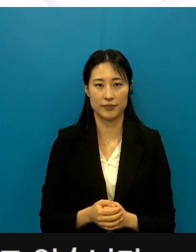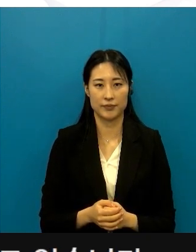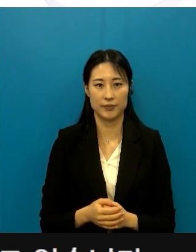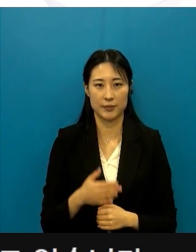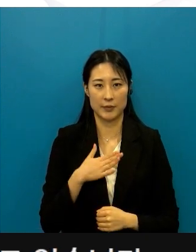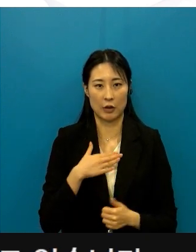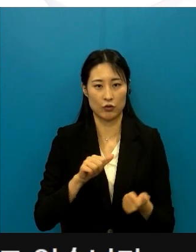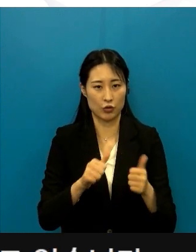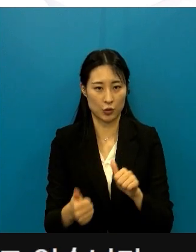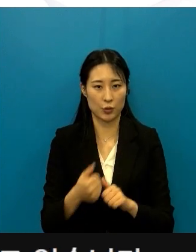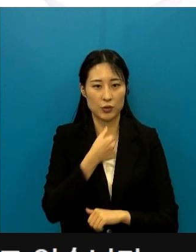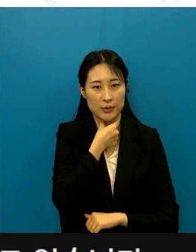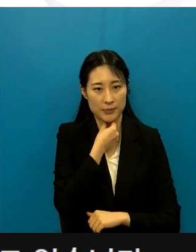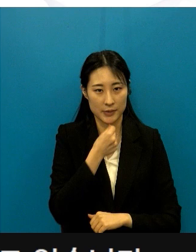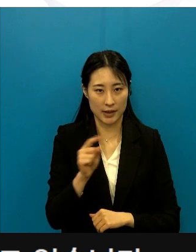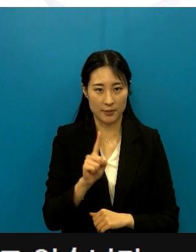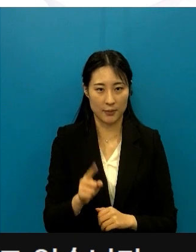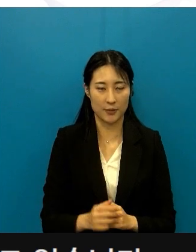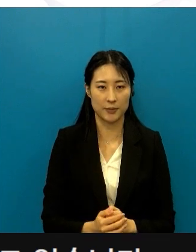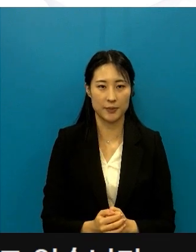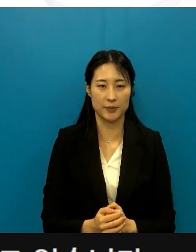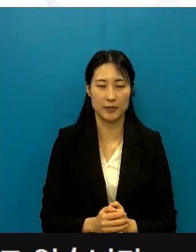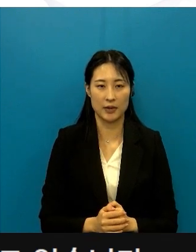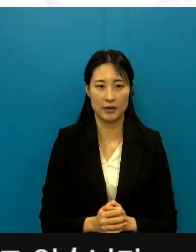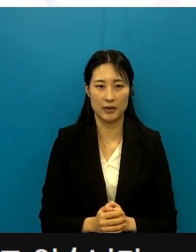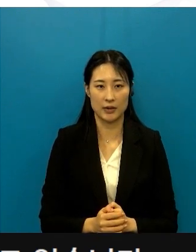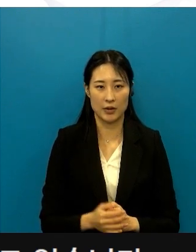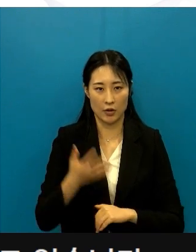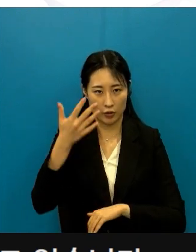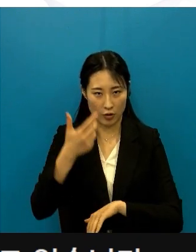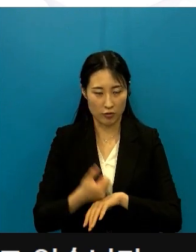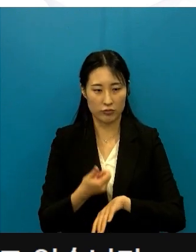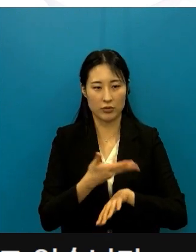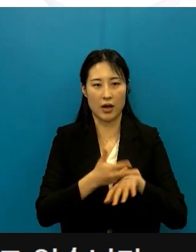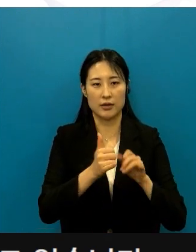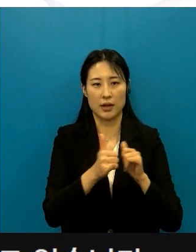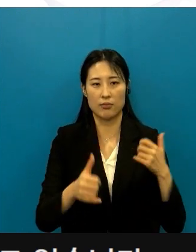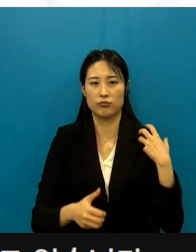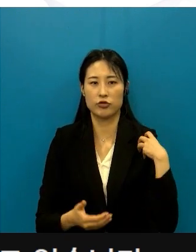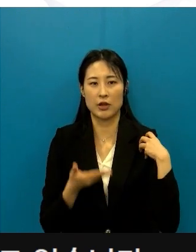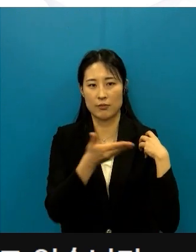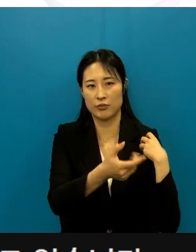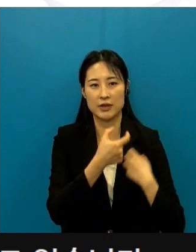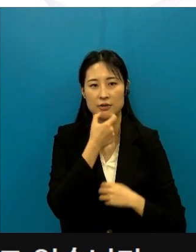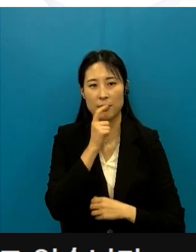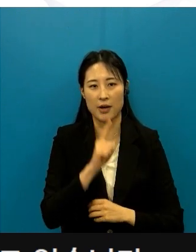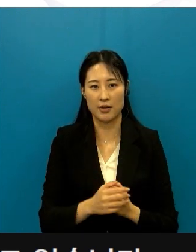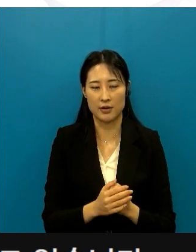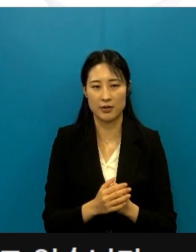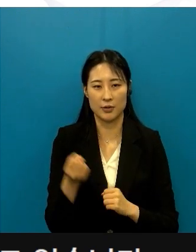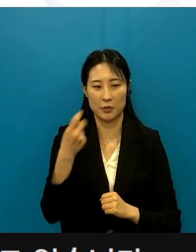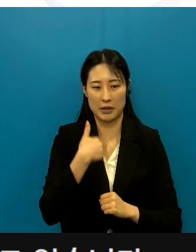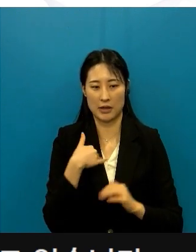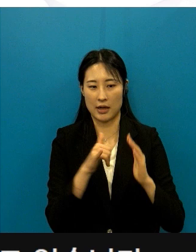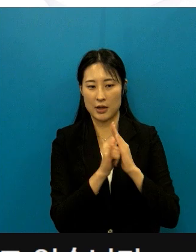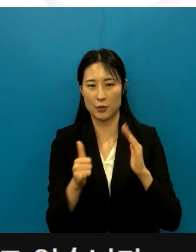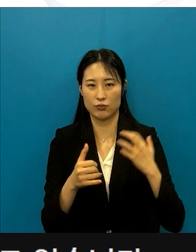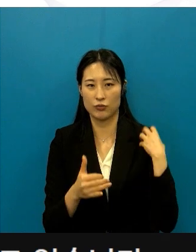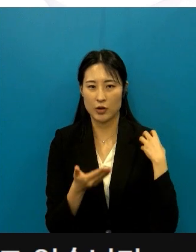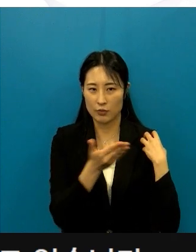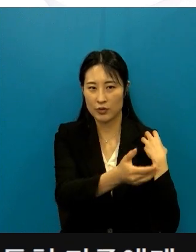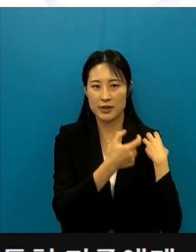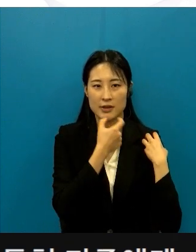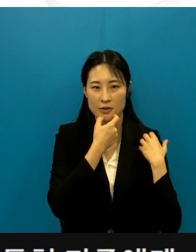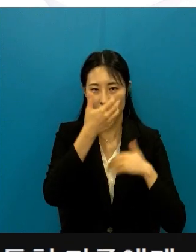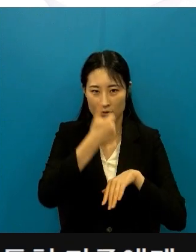a burden to others, burden to families. And in